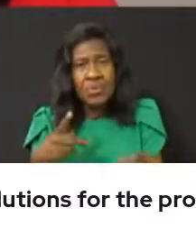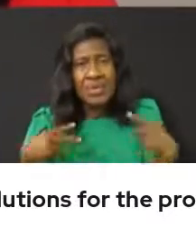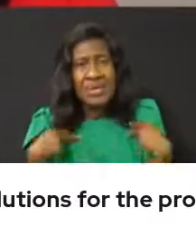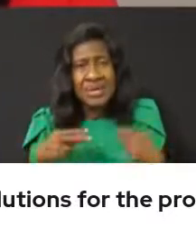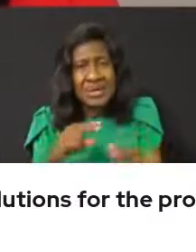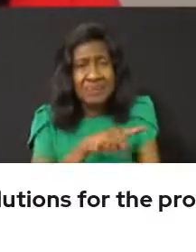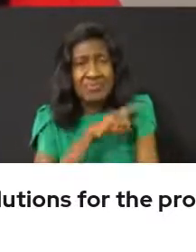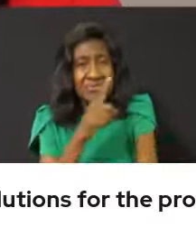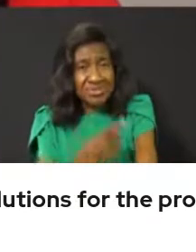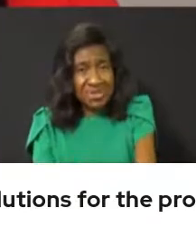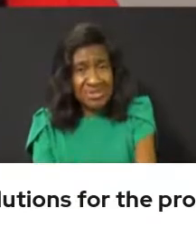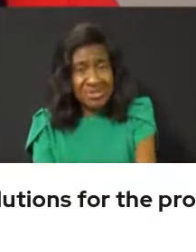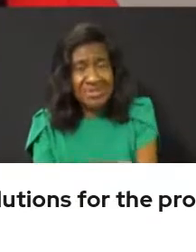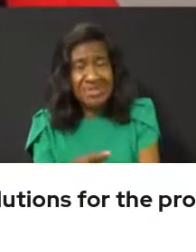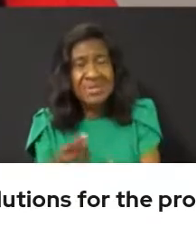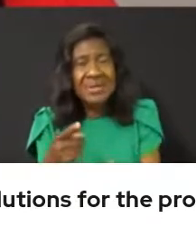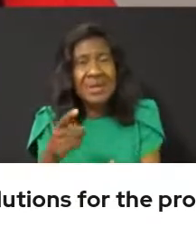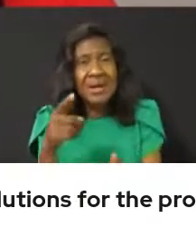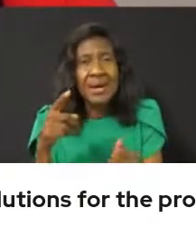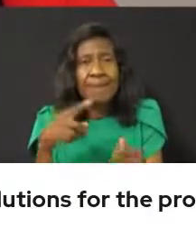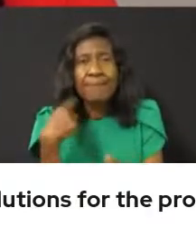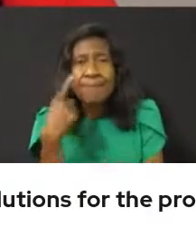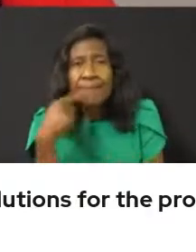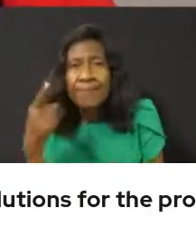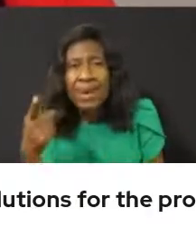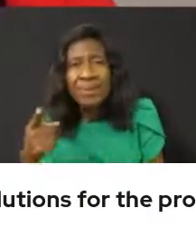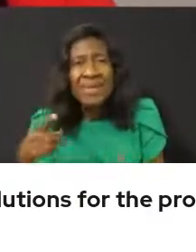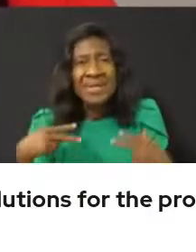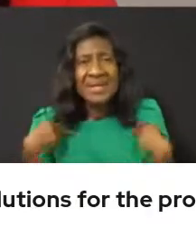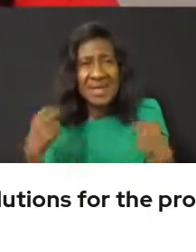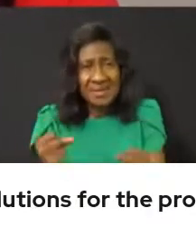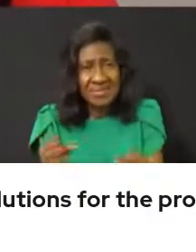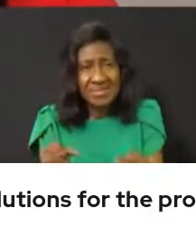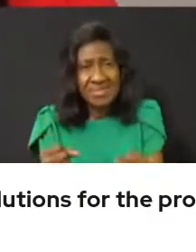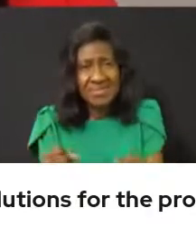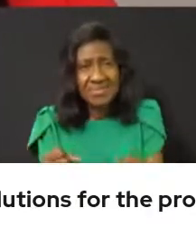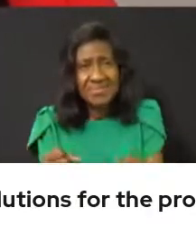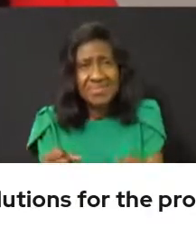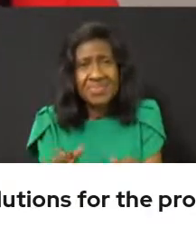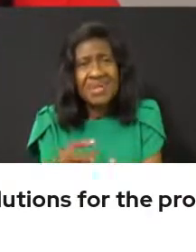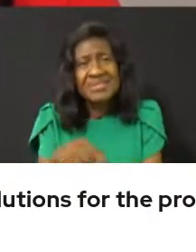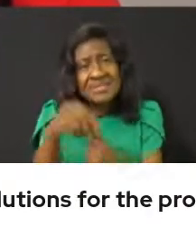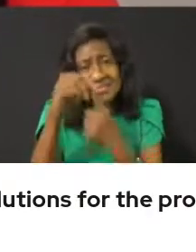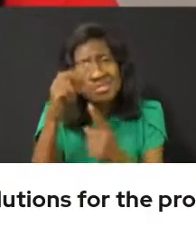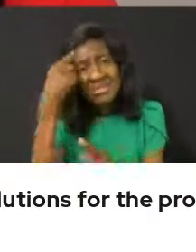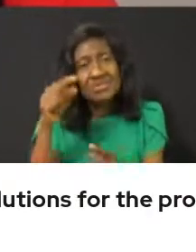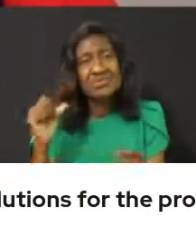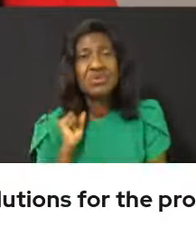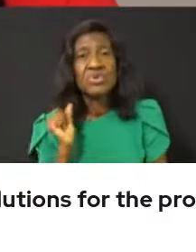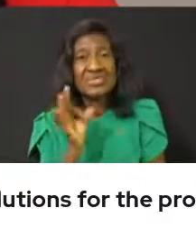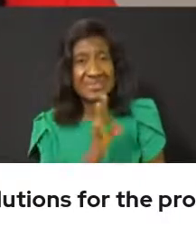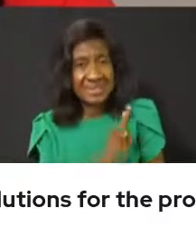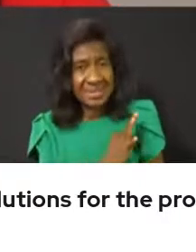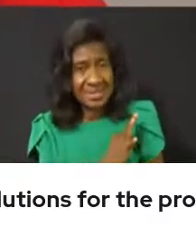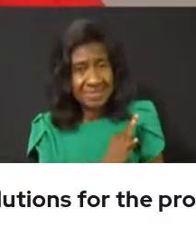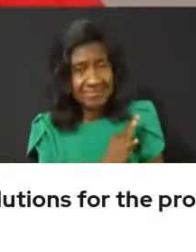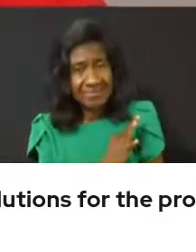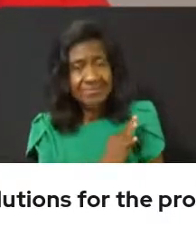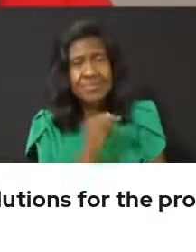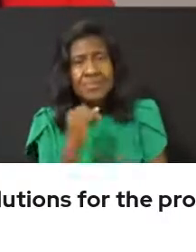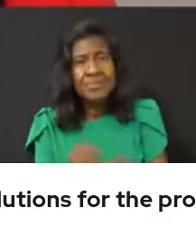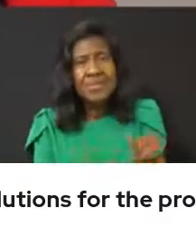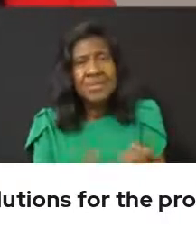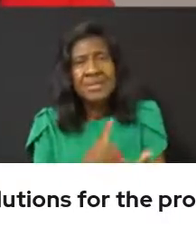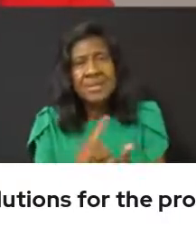public health, a large part of this being the critical area of staffing. As noted last week, we